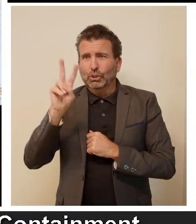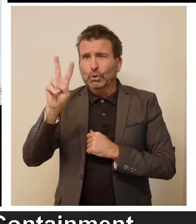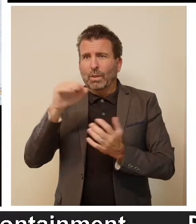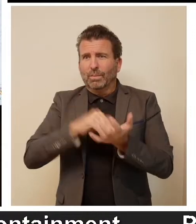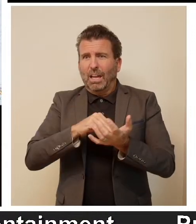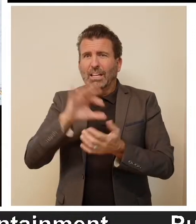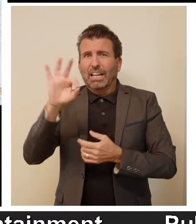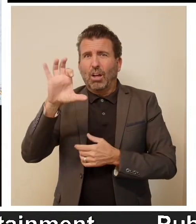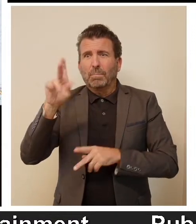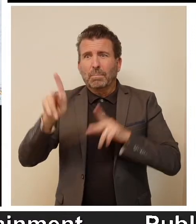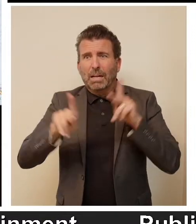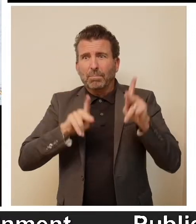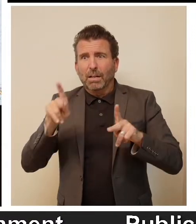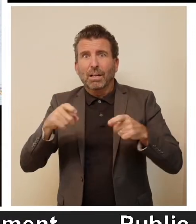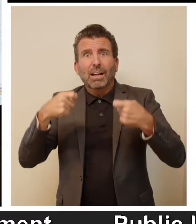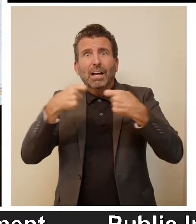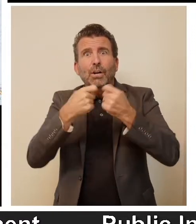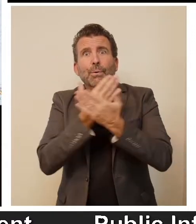2,918.